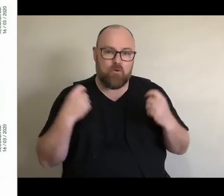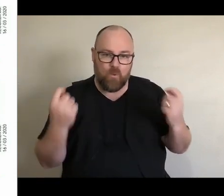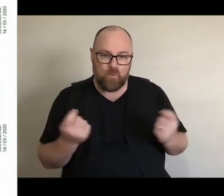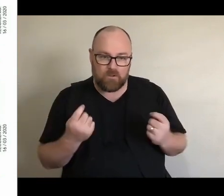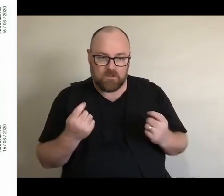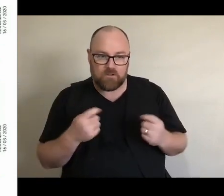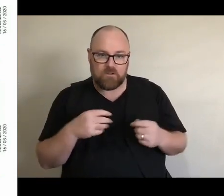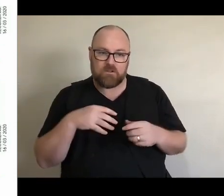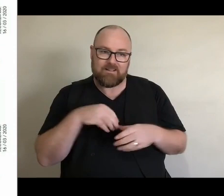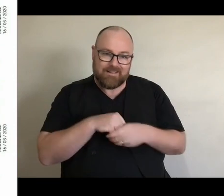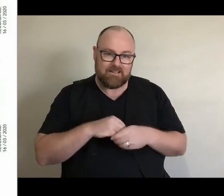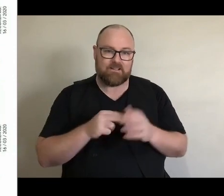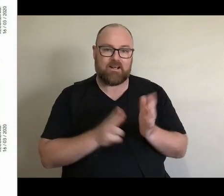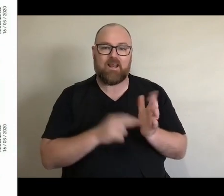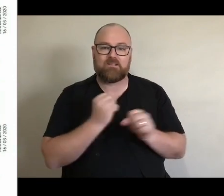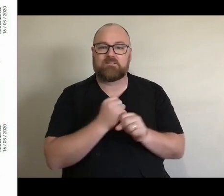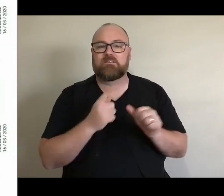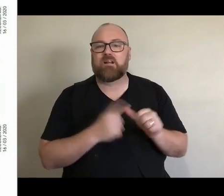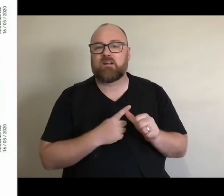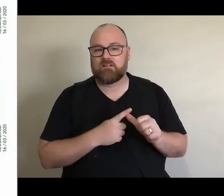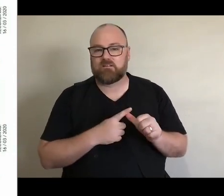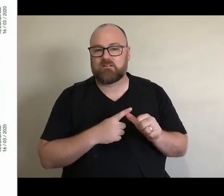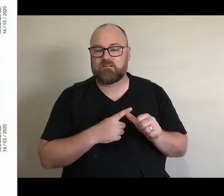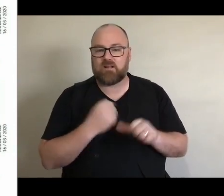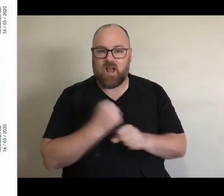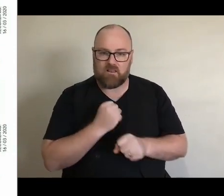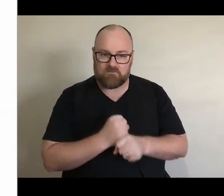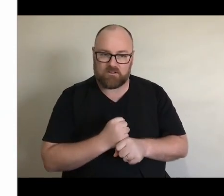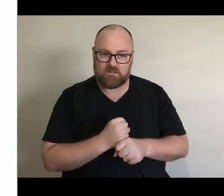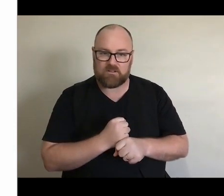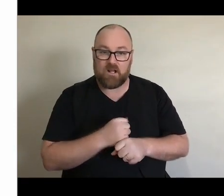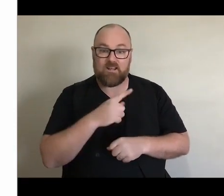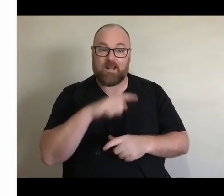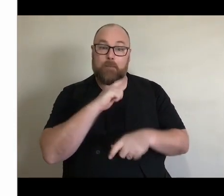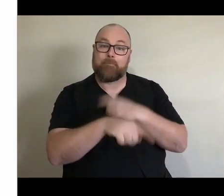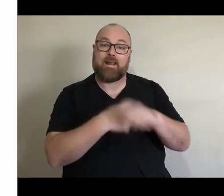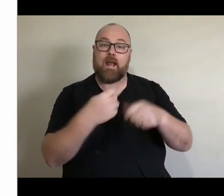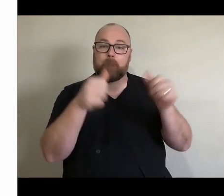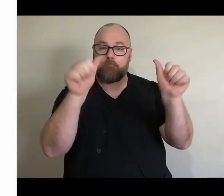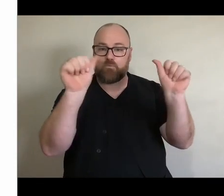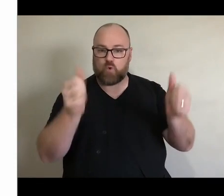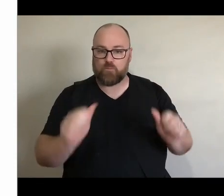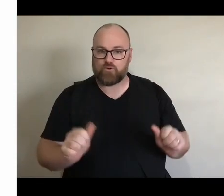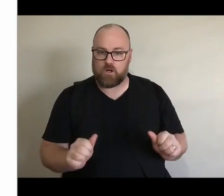NGA galleries as a set of sculptures.